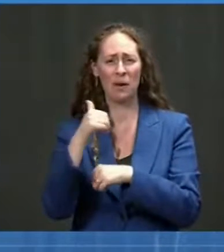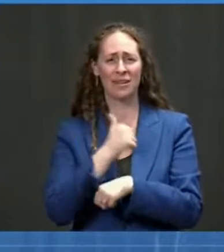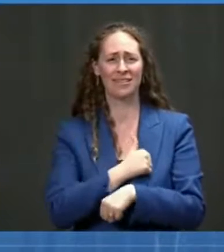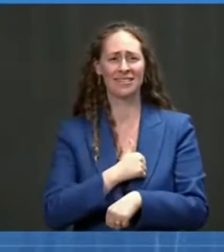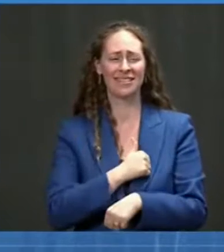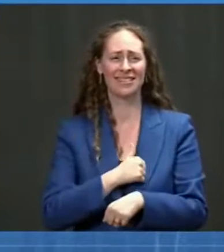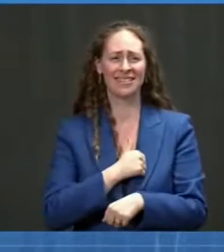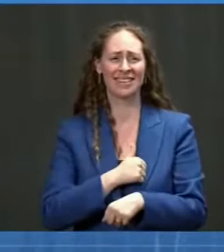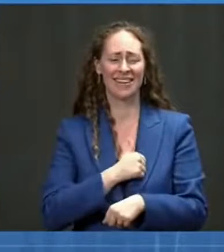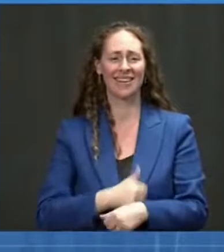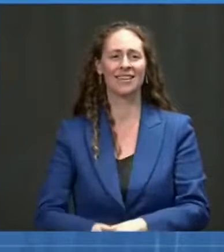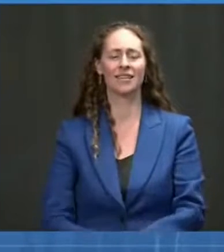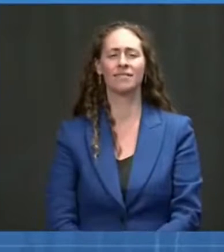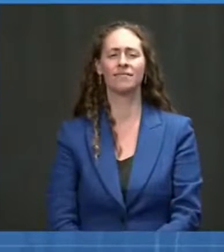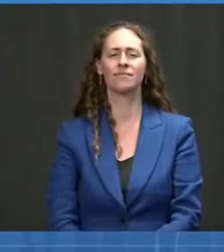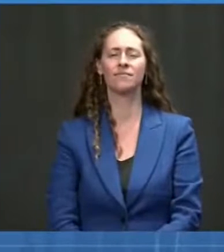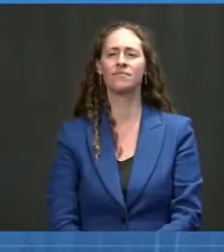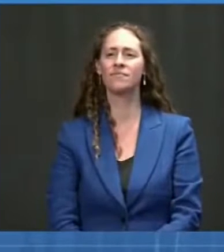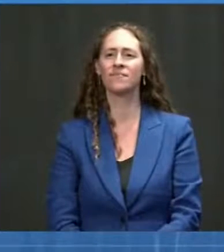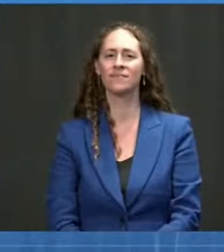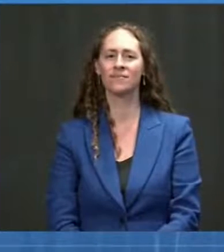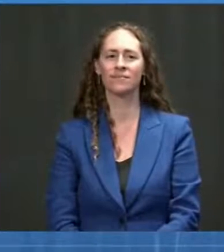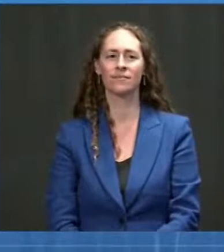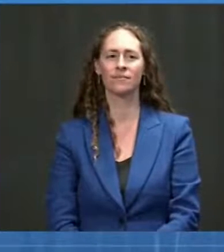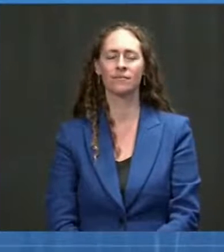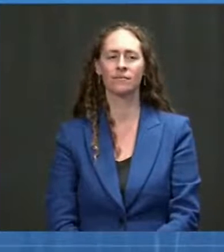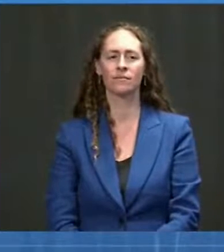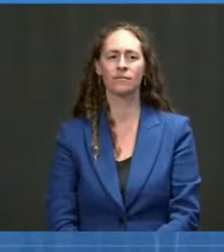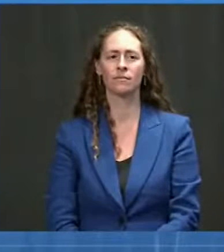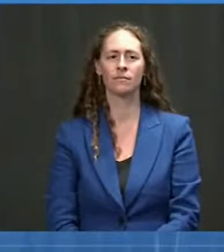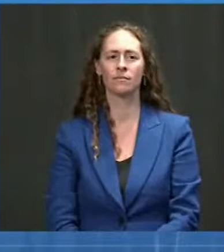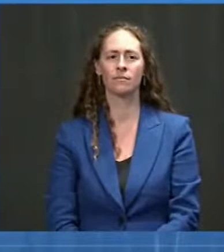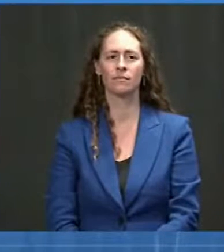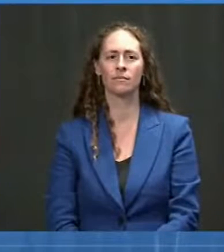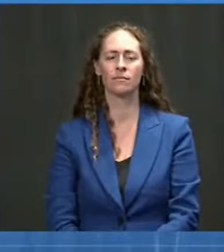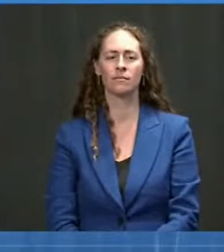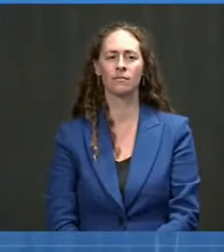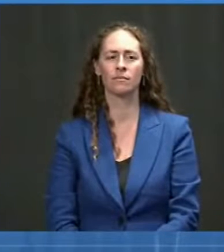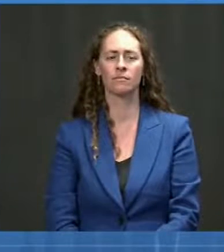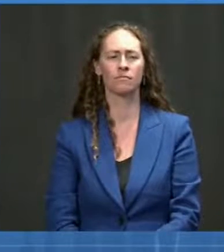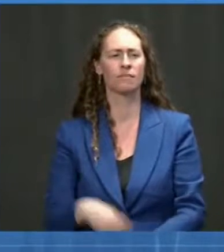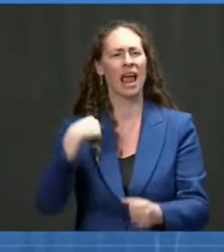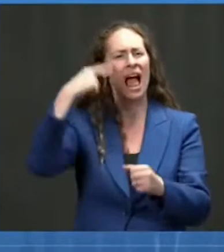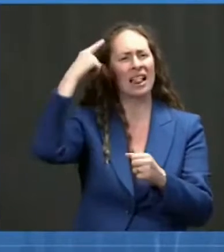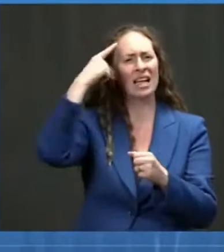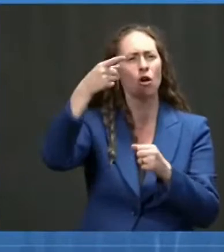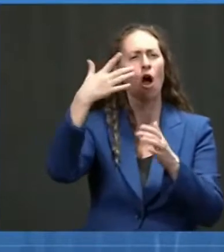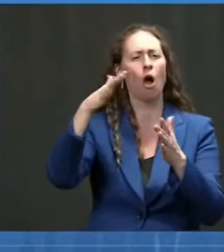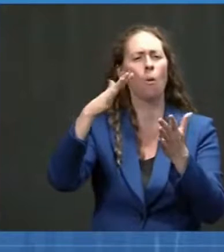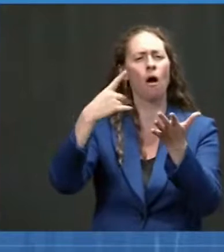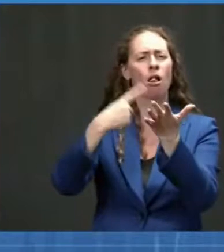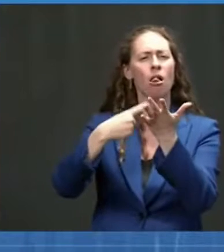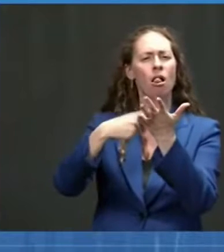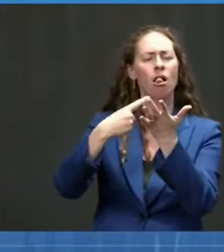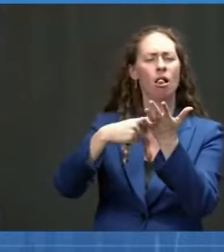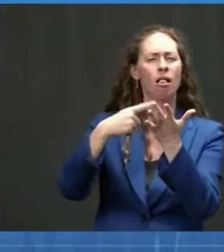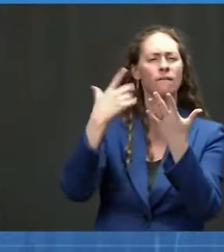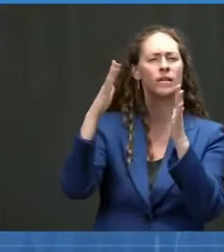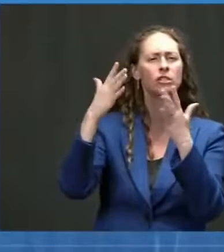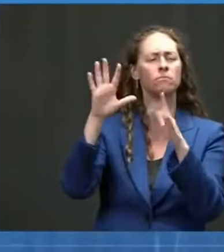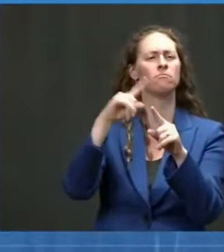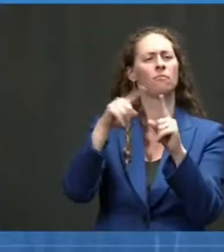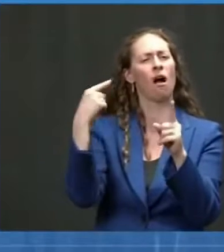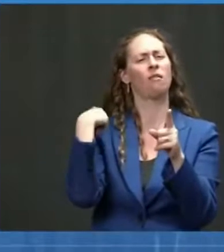that, guys. I just wanted to find out, and I think maybe you answered this a bit, but why are you sort of skipping the typical